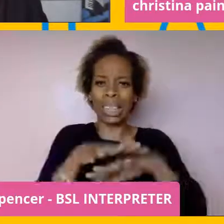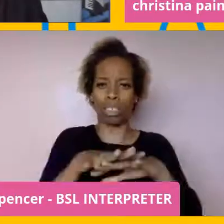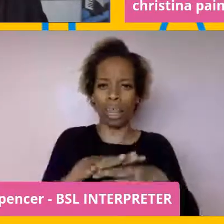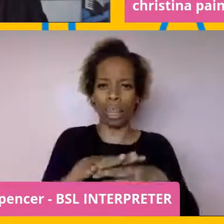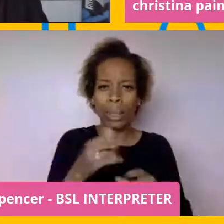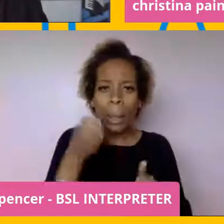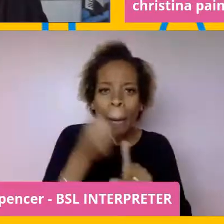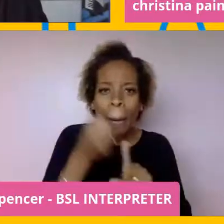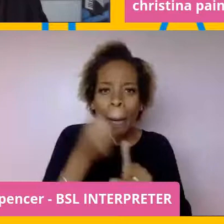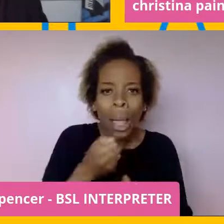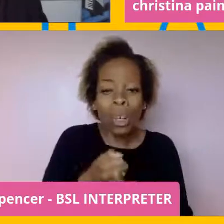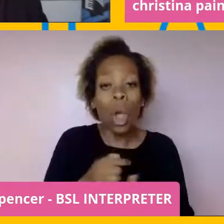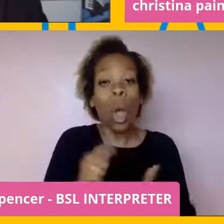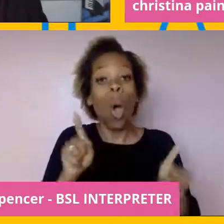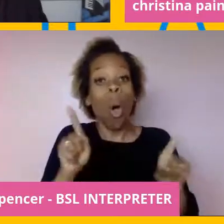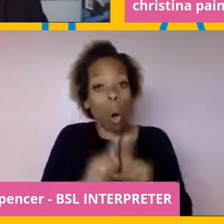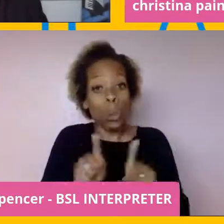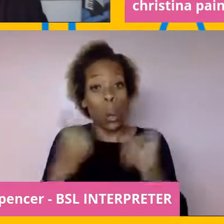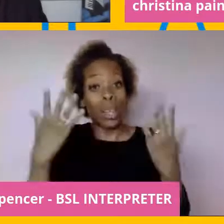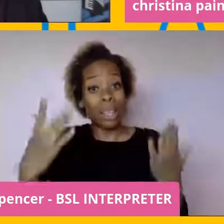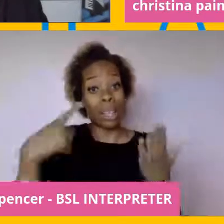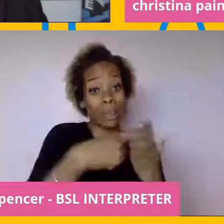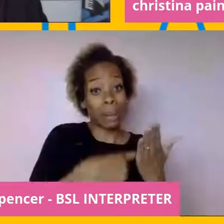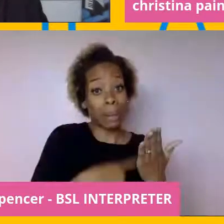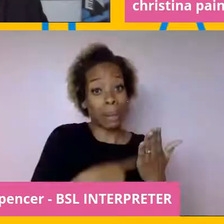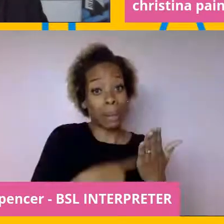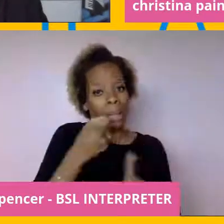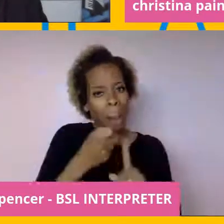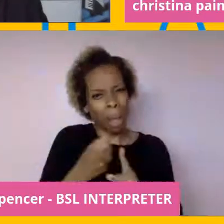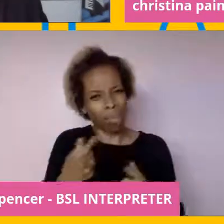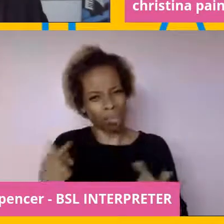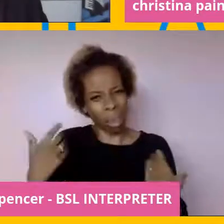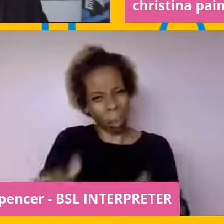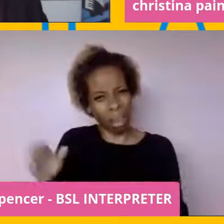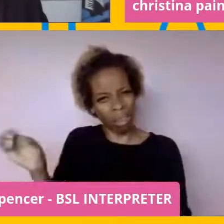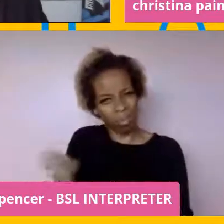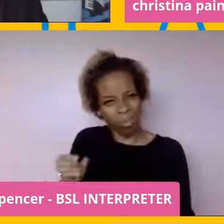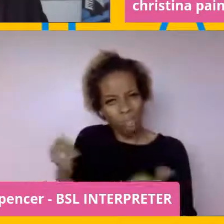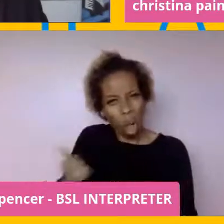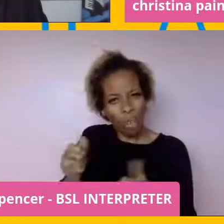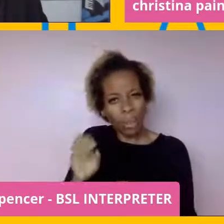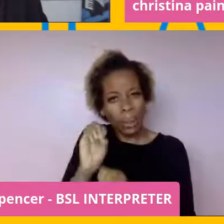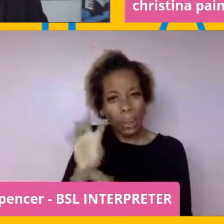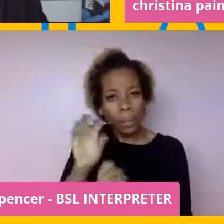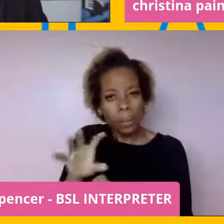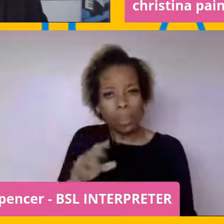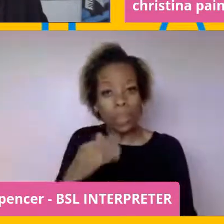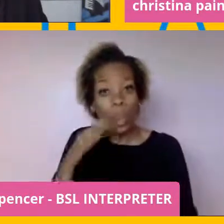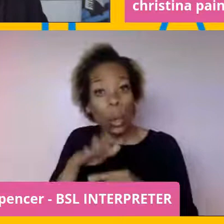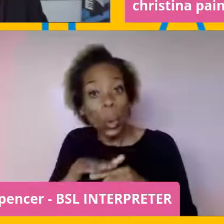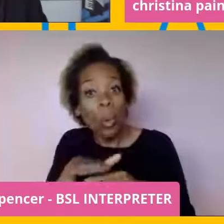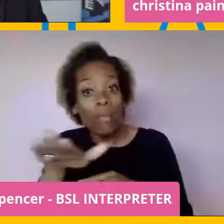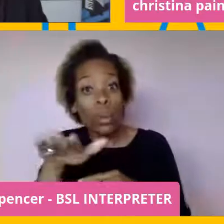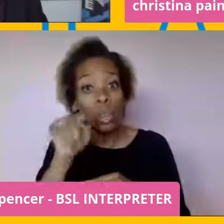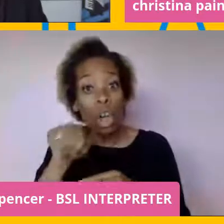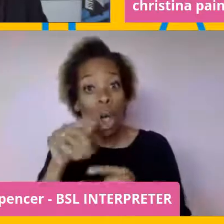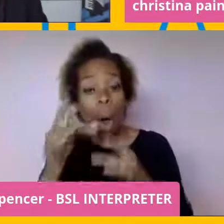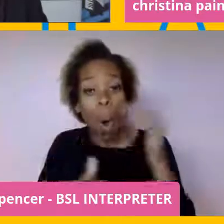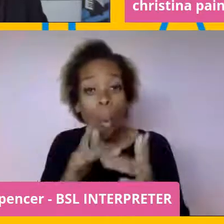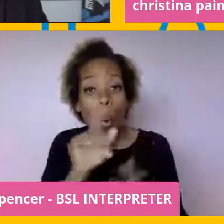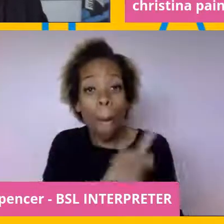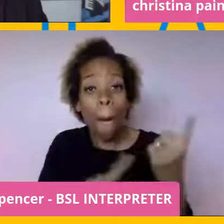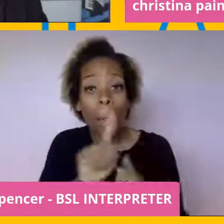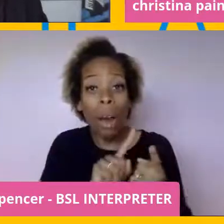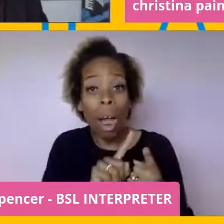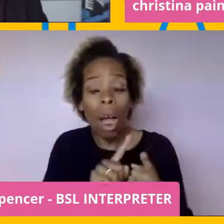whole integrated campaign. And we've also got the 10 Steps campaign, which people have already talked quite a lot about. In relation to the future up and